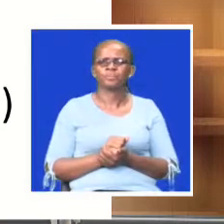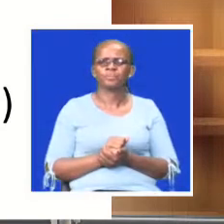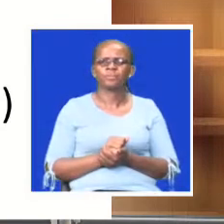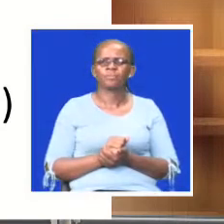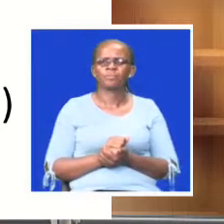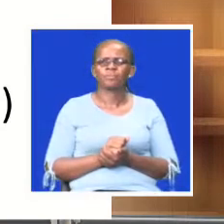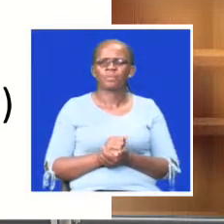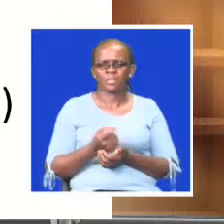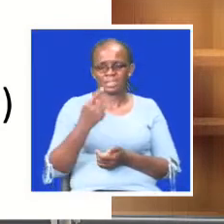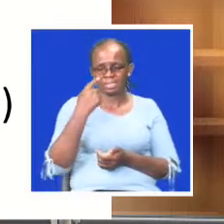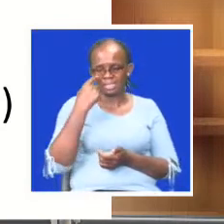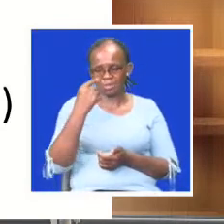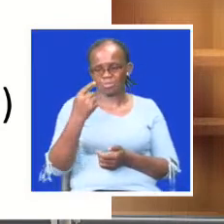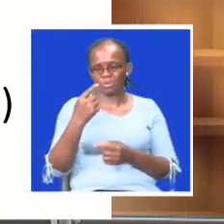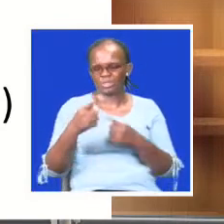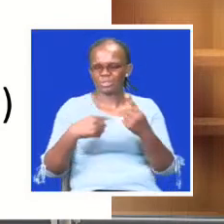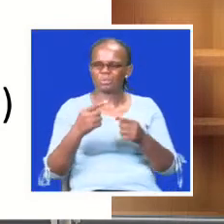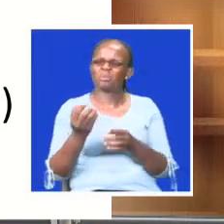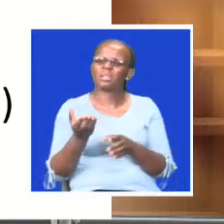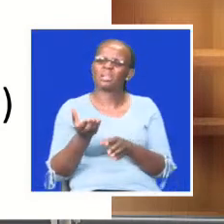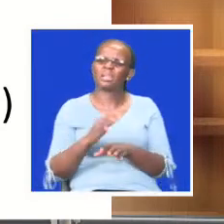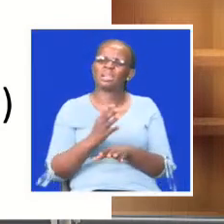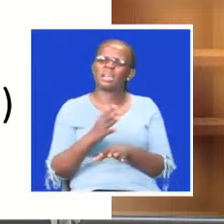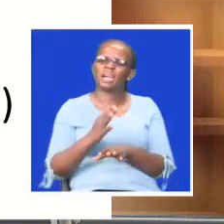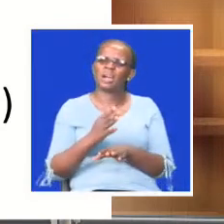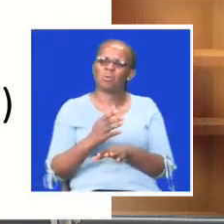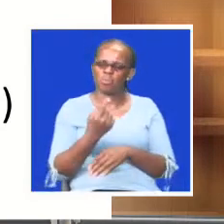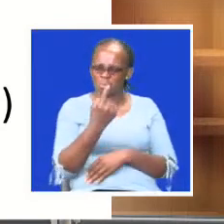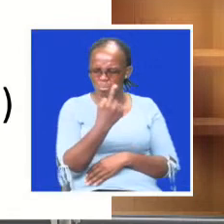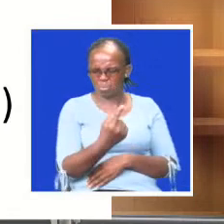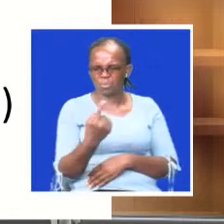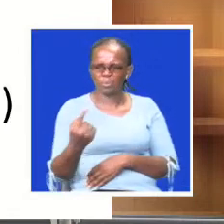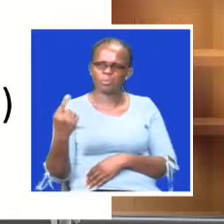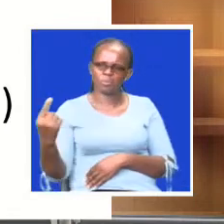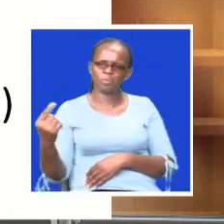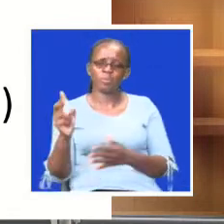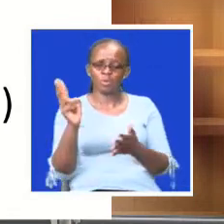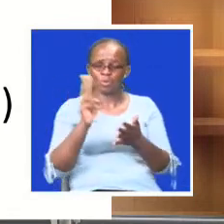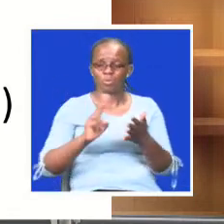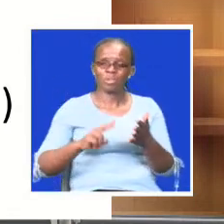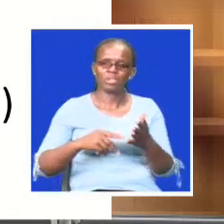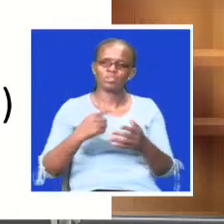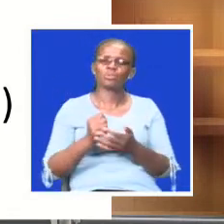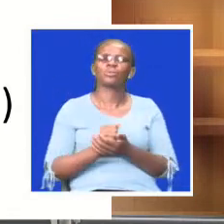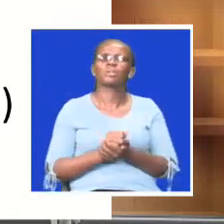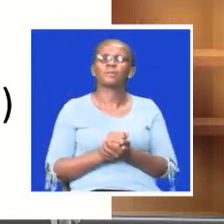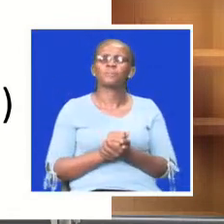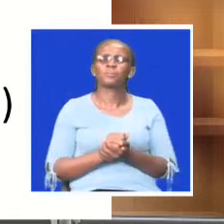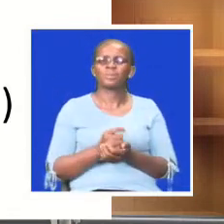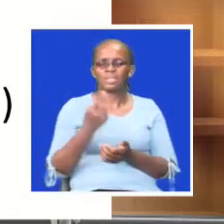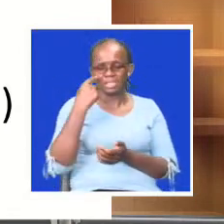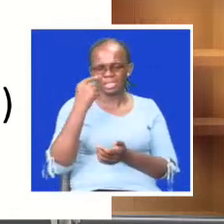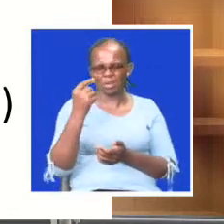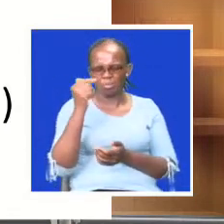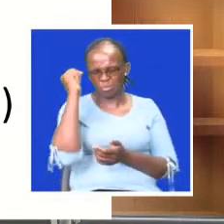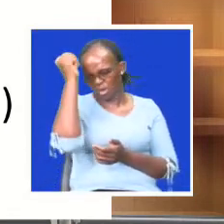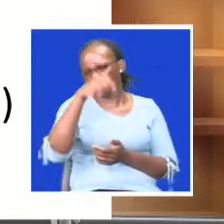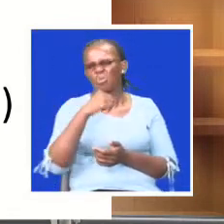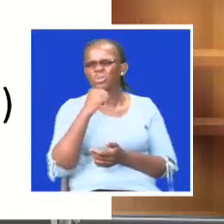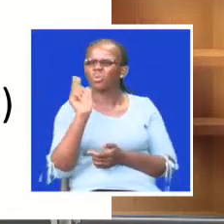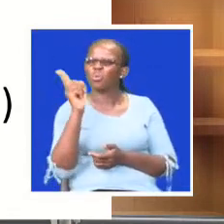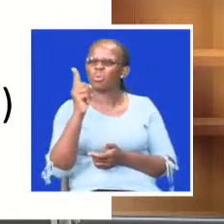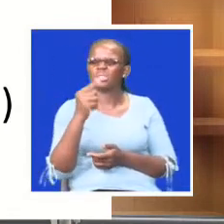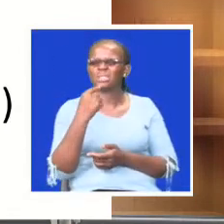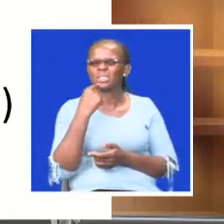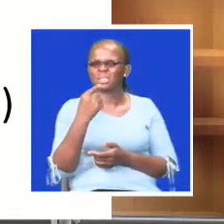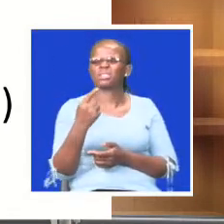characters of the individuals in this story. the character of God. What can we say